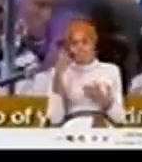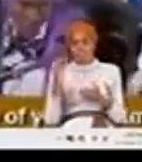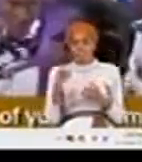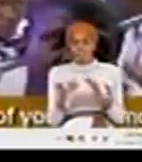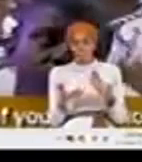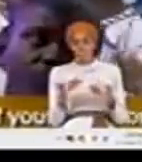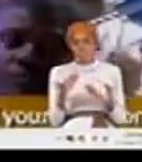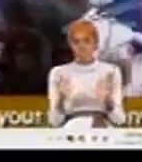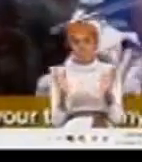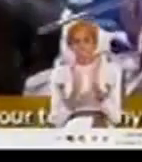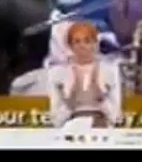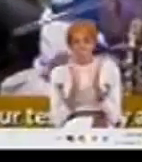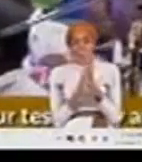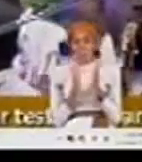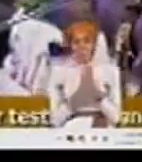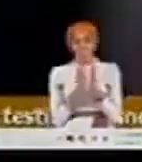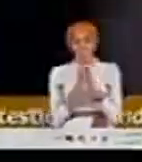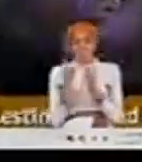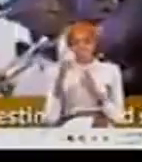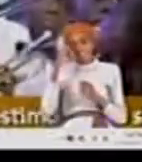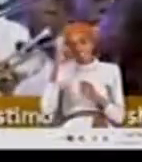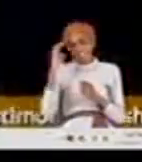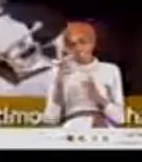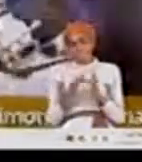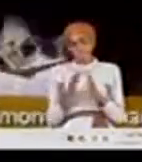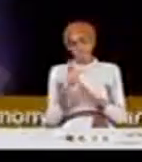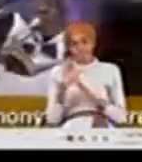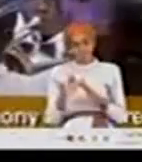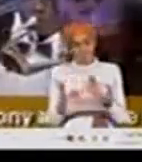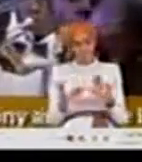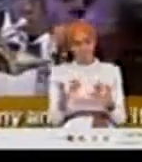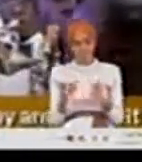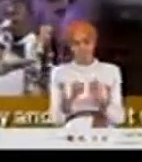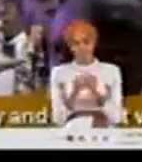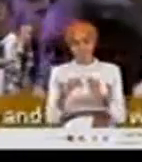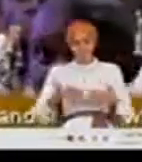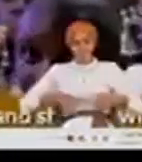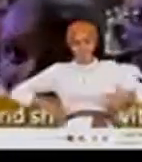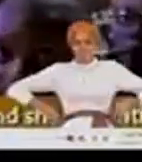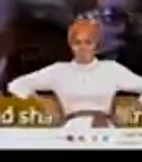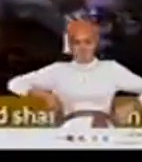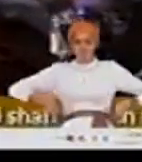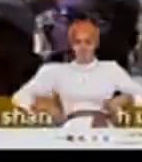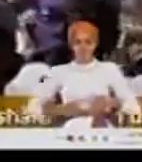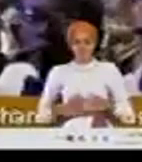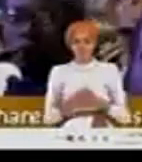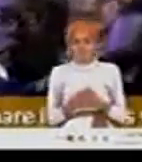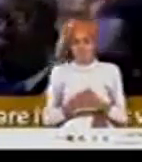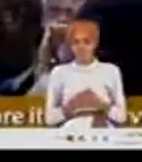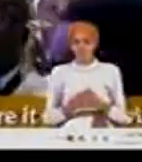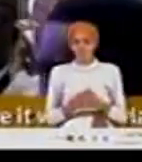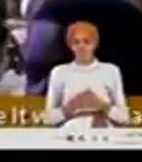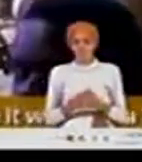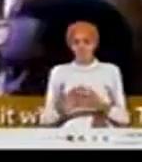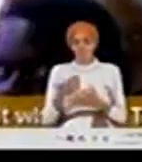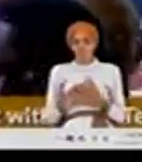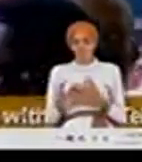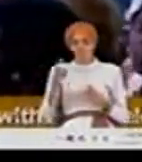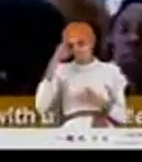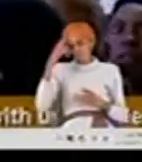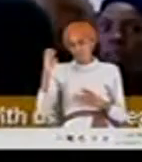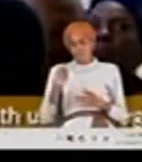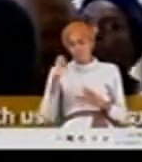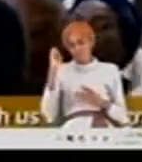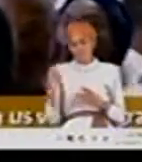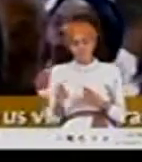hands together see him walking without the crutches crutches Gone Forever crutches